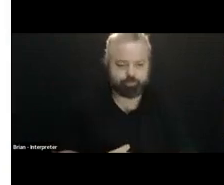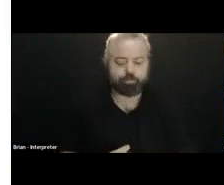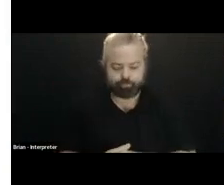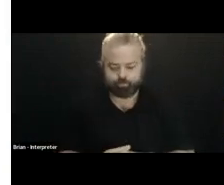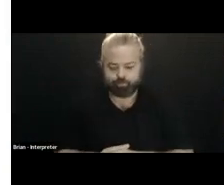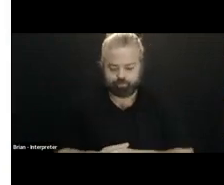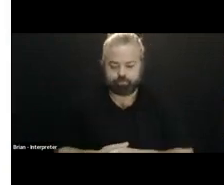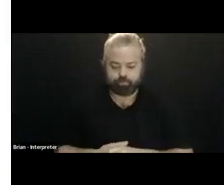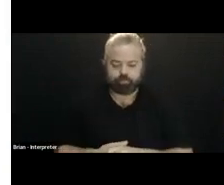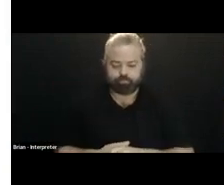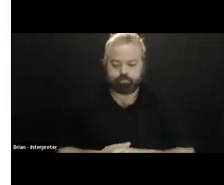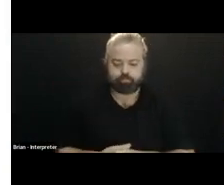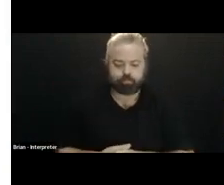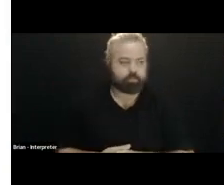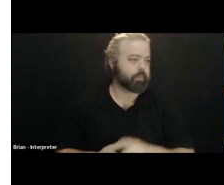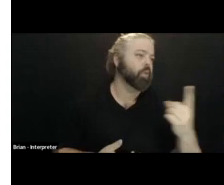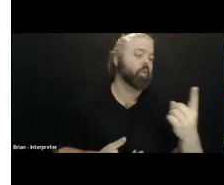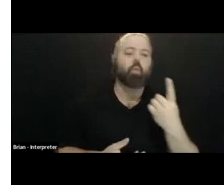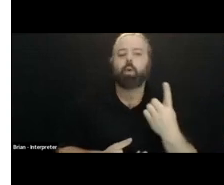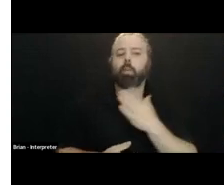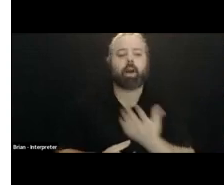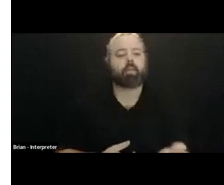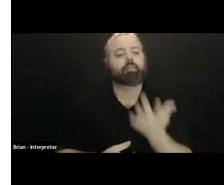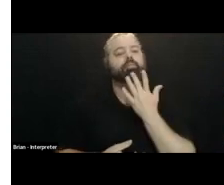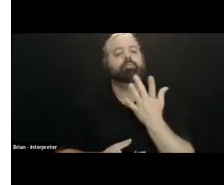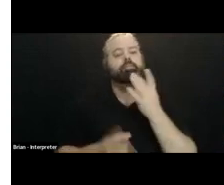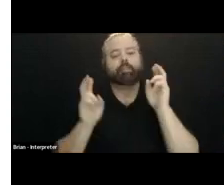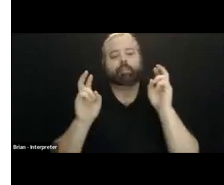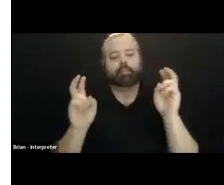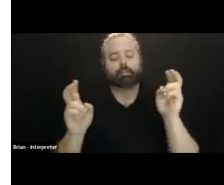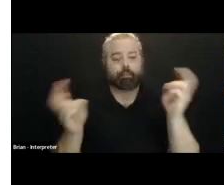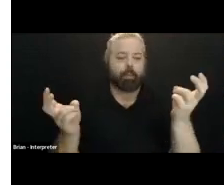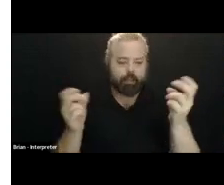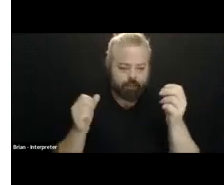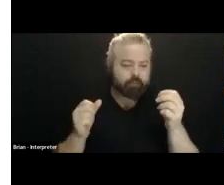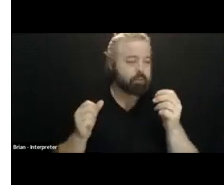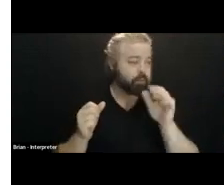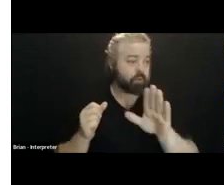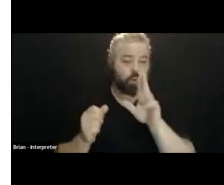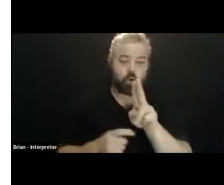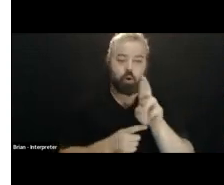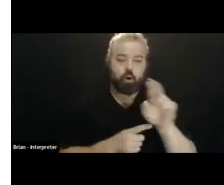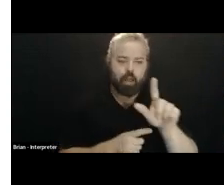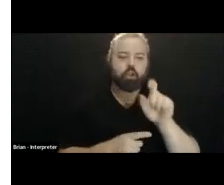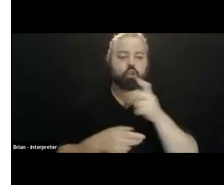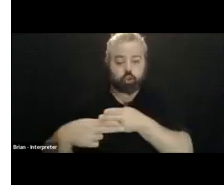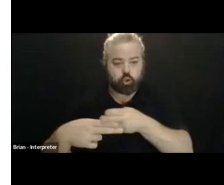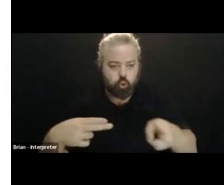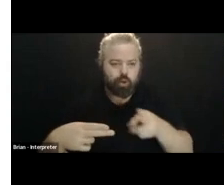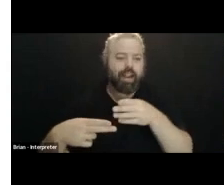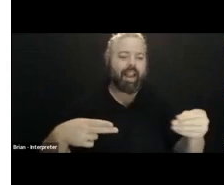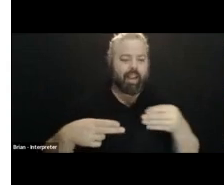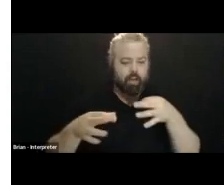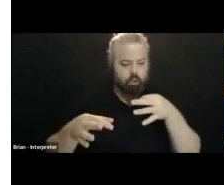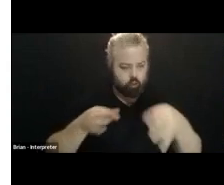Okay, here's one of my favorite topics, is making your URLs short and descriptive. So here's another